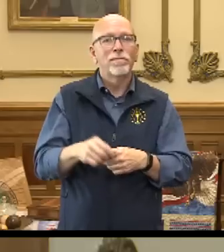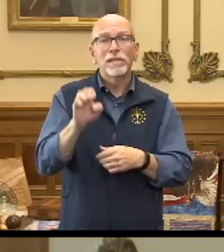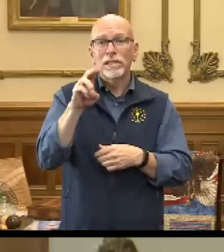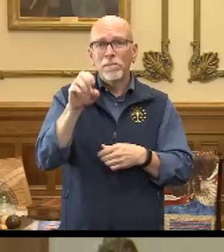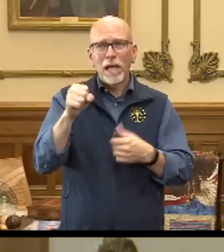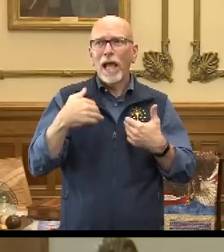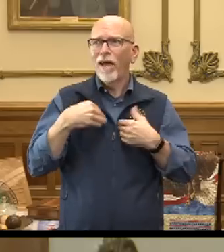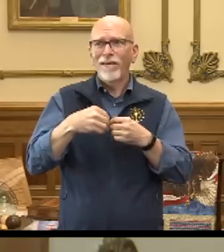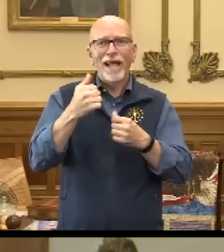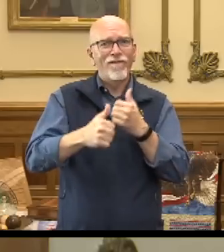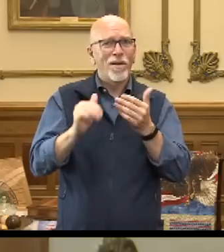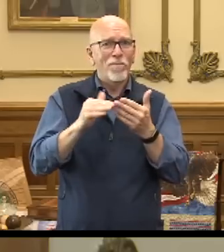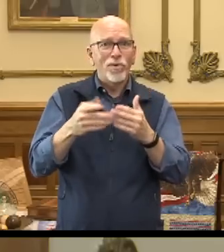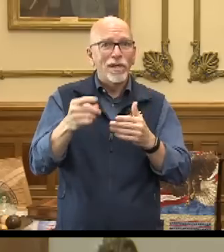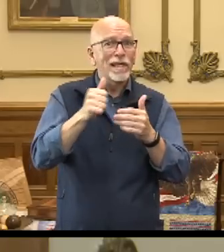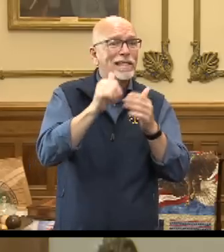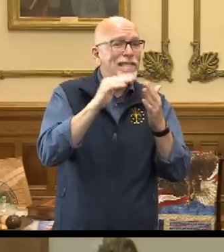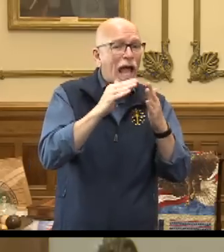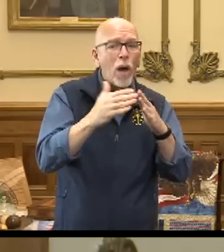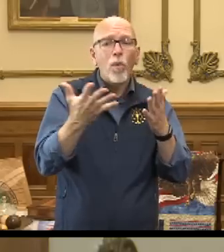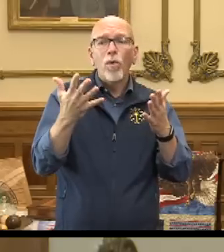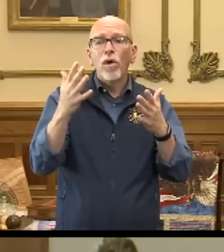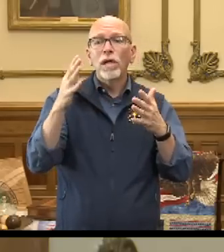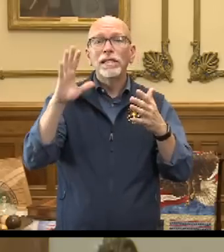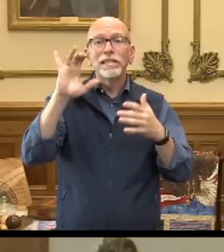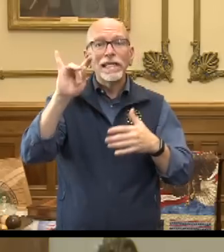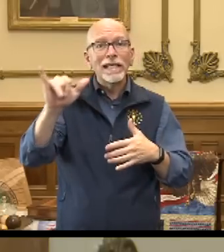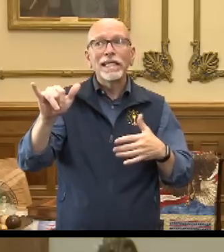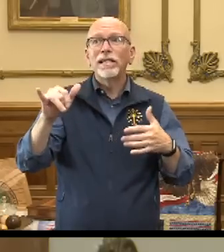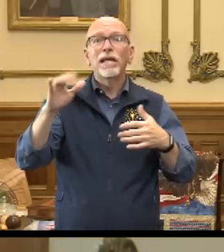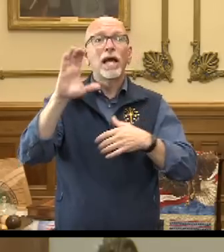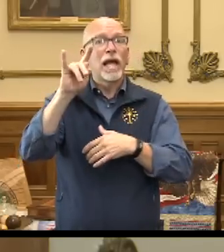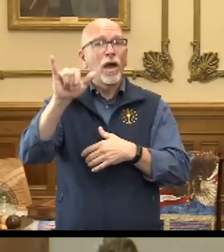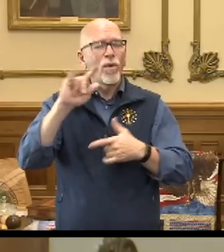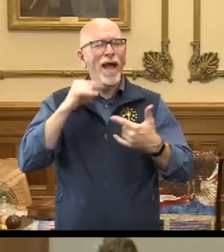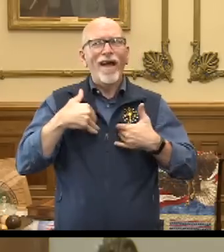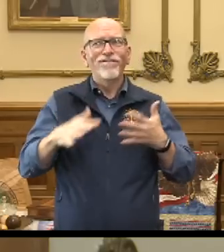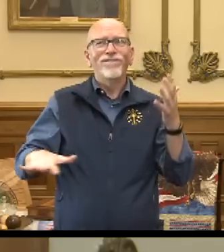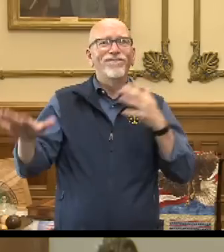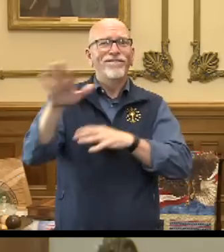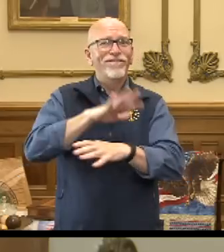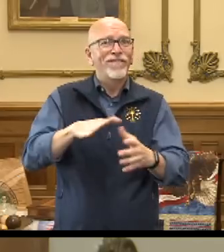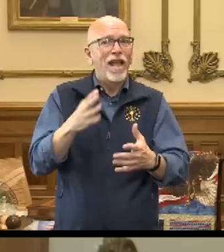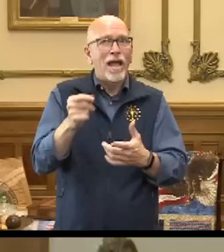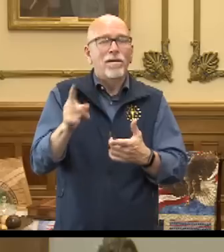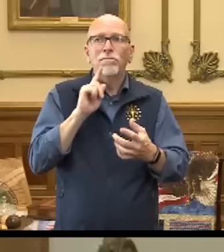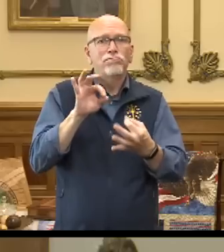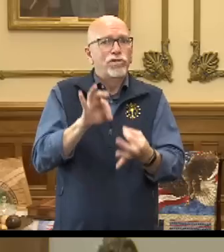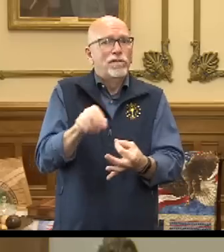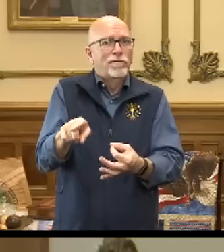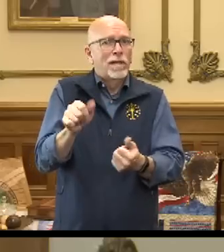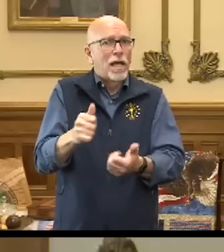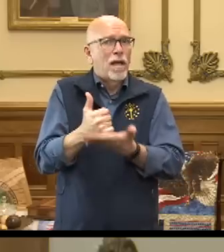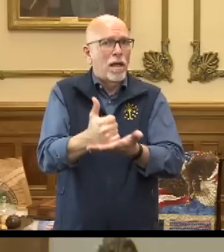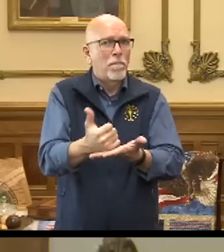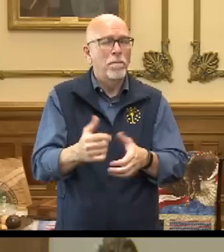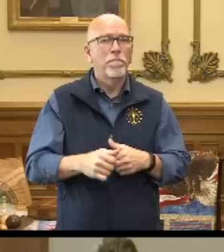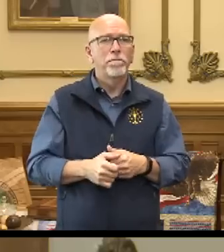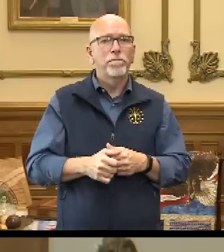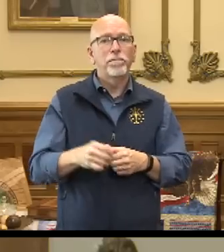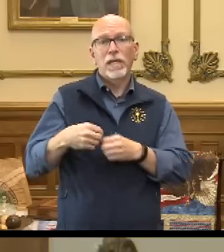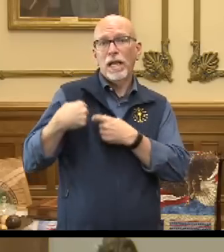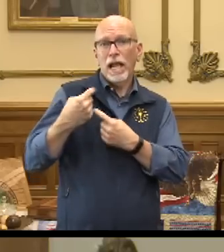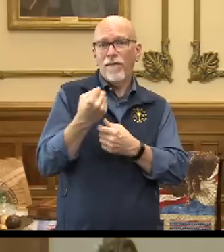in every community, whether that be a town, a city, or at a county level, and they're really perfectly positioned to help with this effort. Over the last